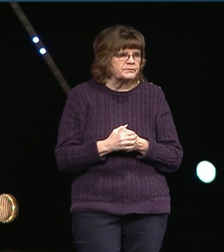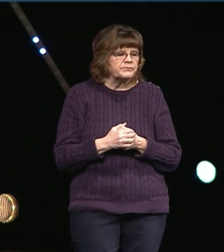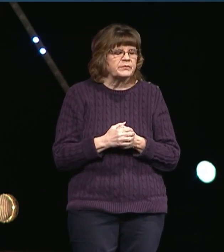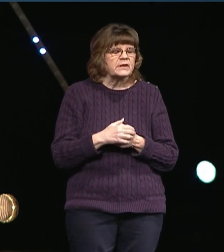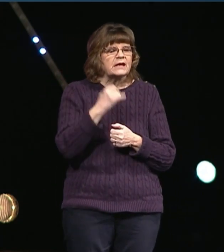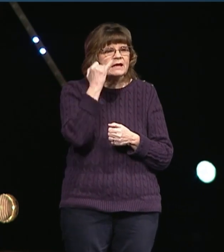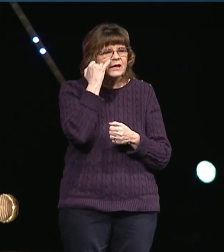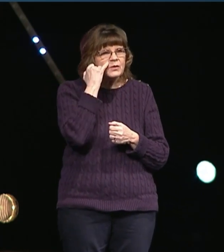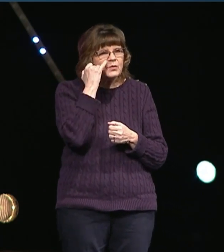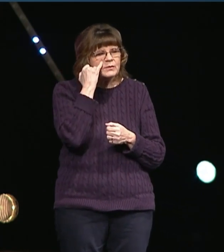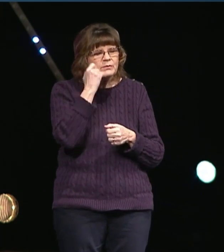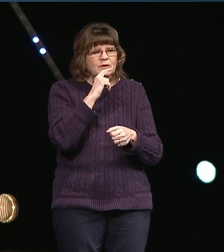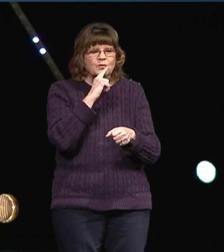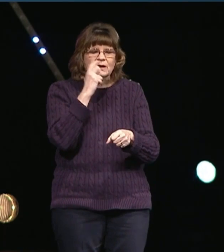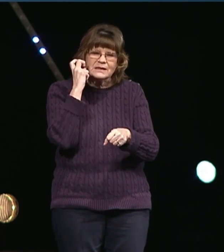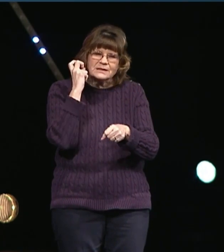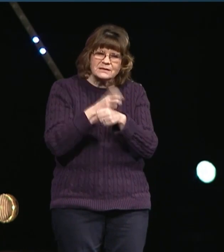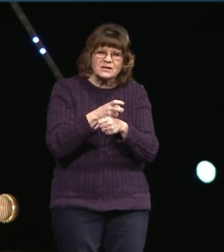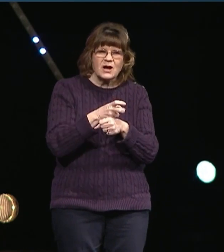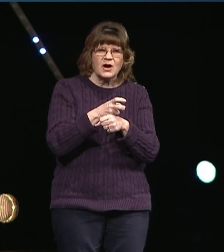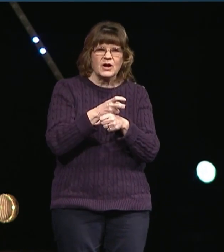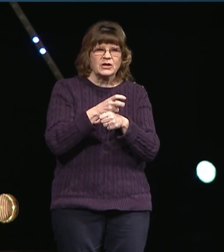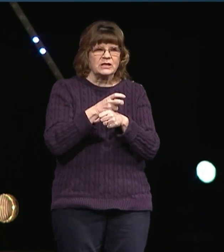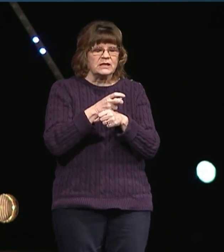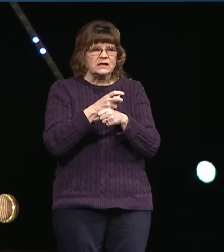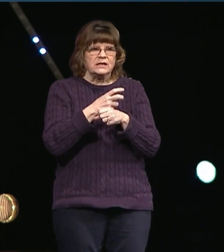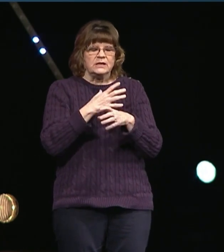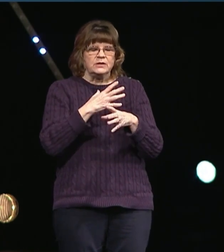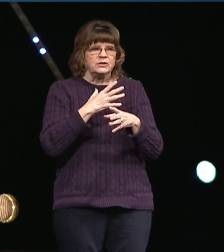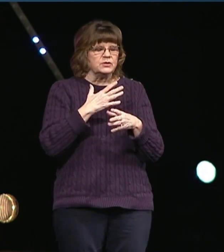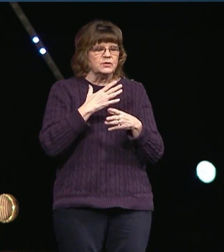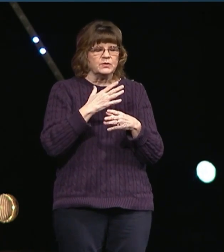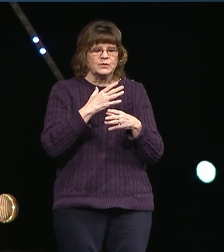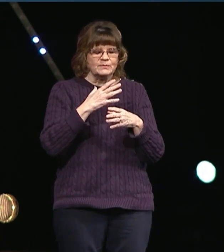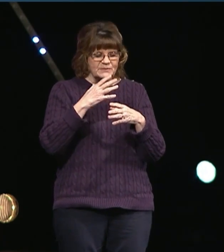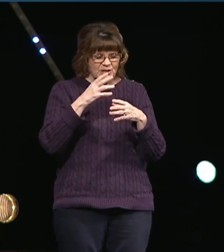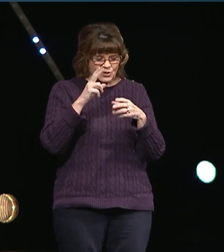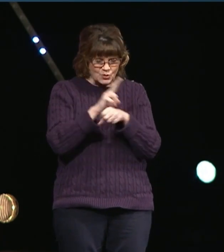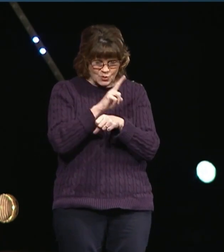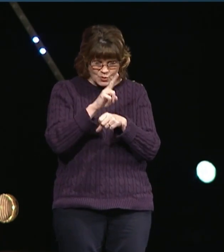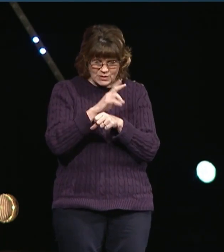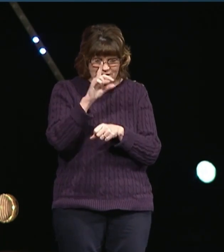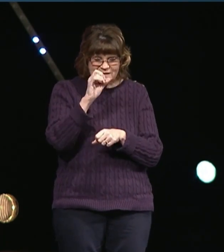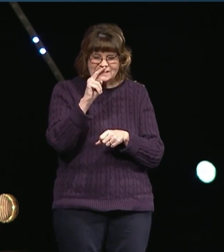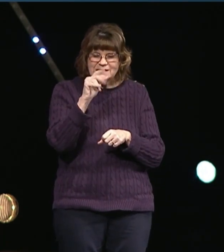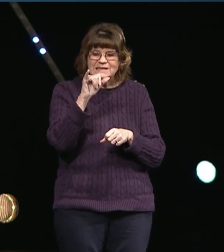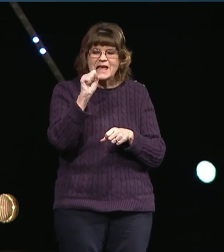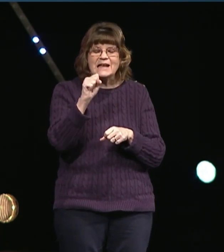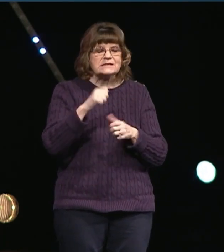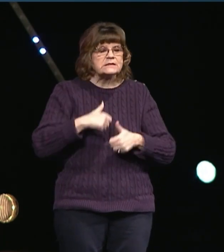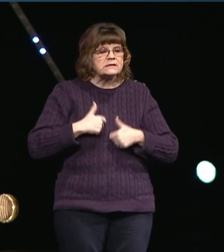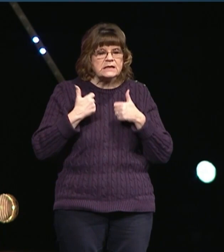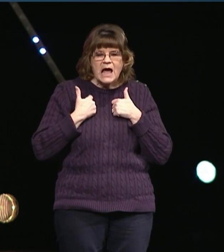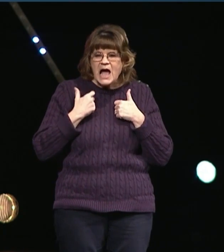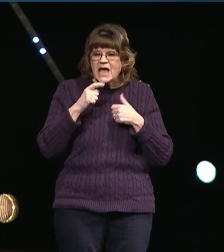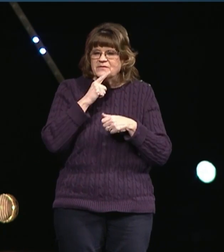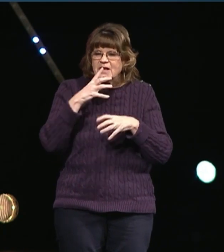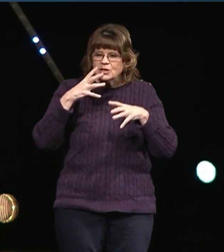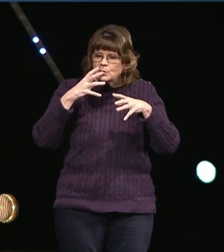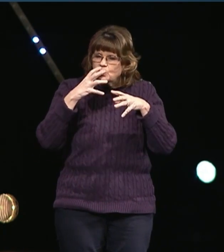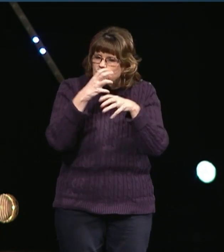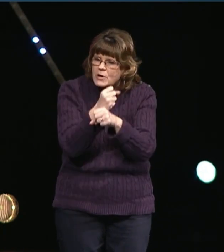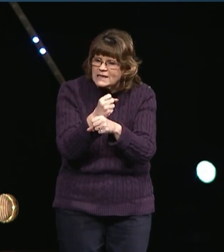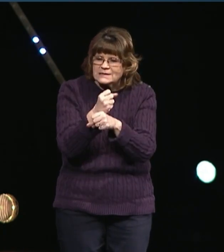It would be difficult to take a life like this and to compress it into a day or